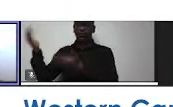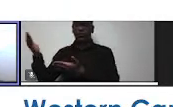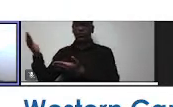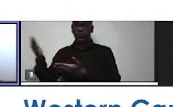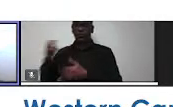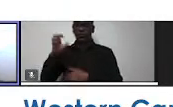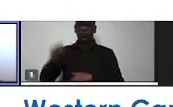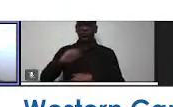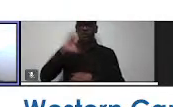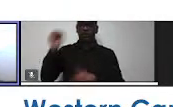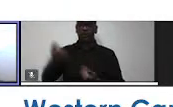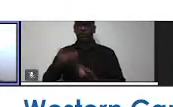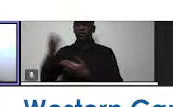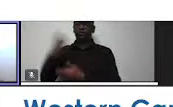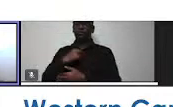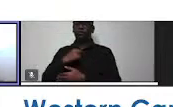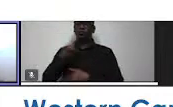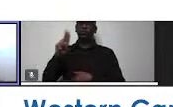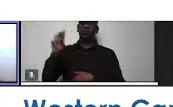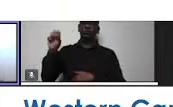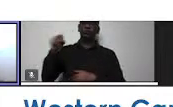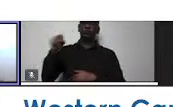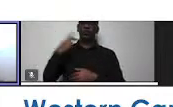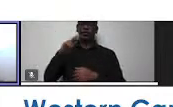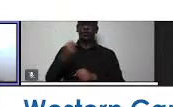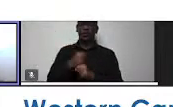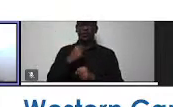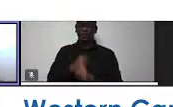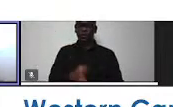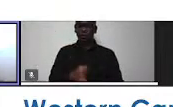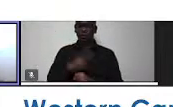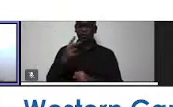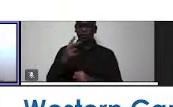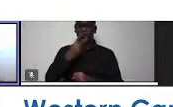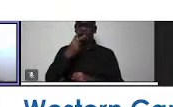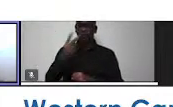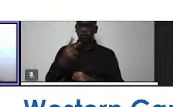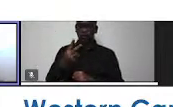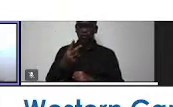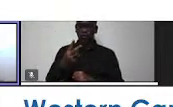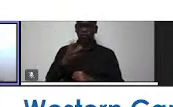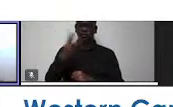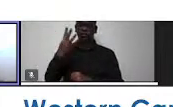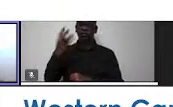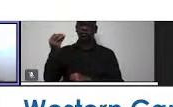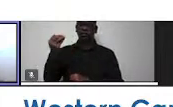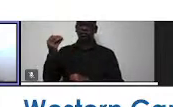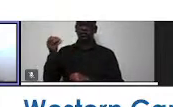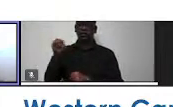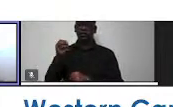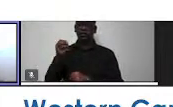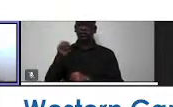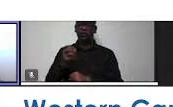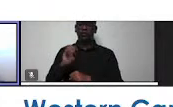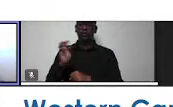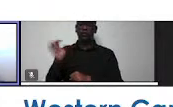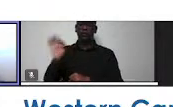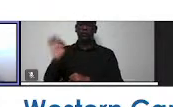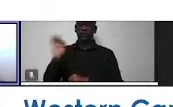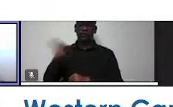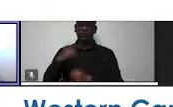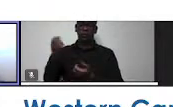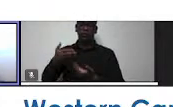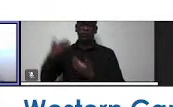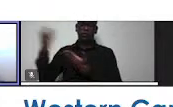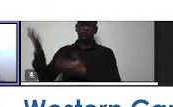exports to the US, because of the number that you've seen on the other side. 40% actually of those exports are from